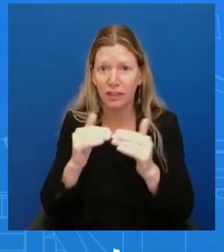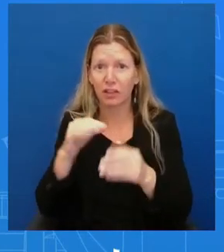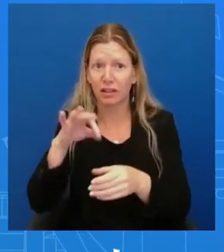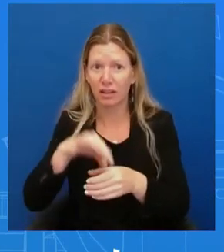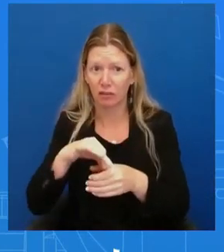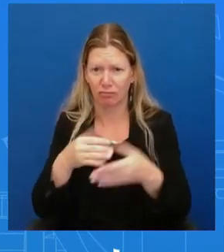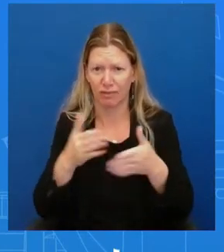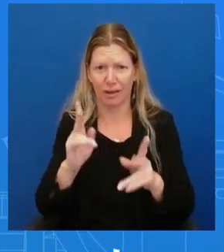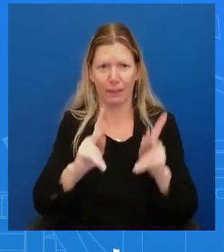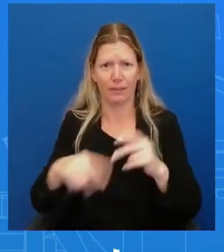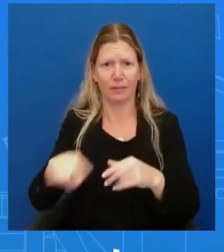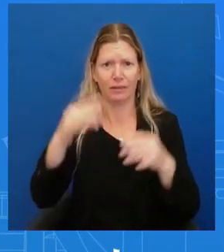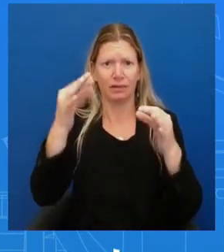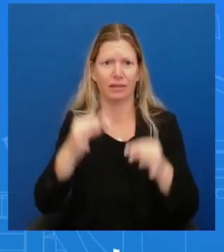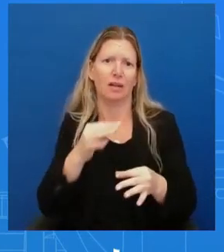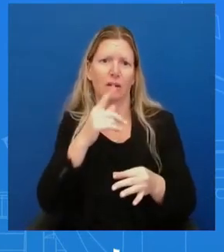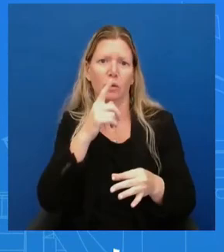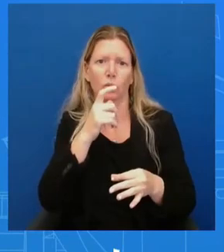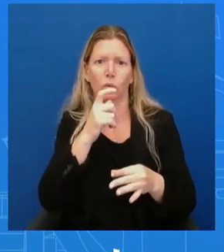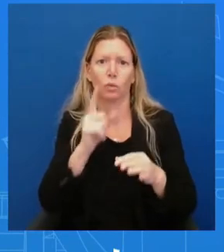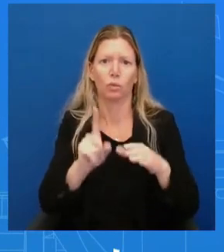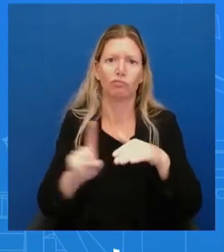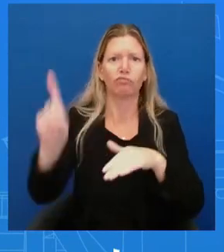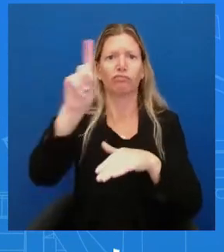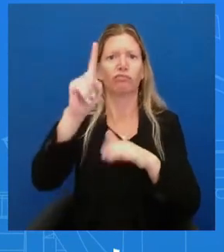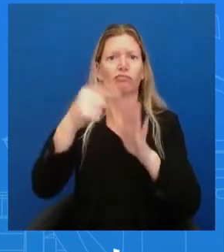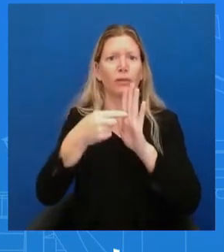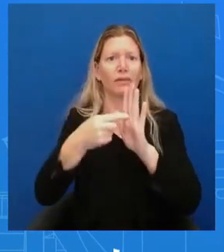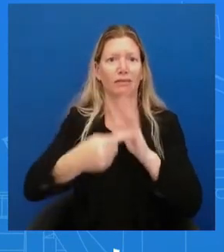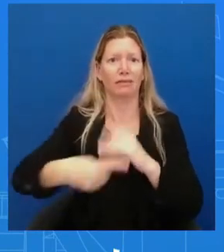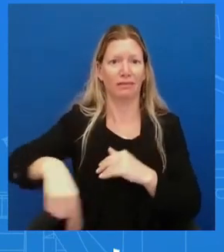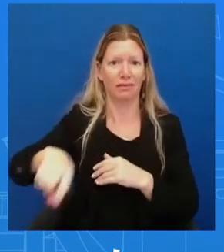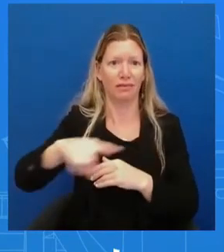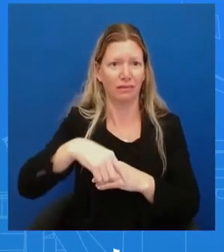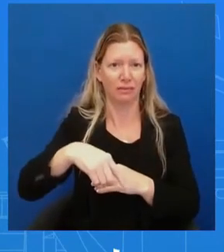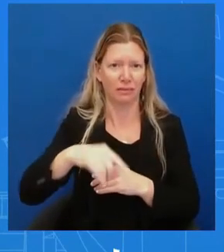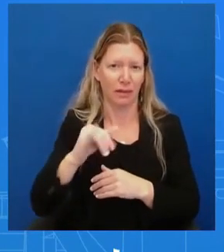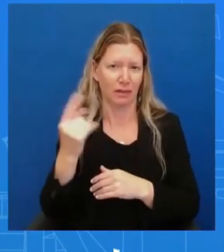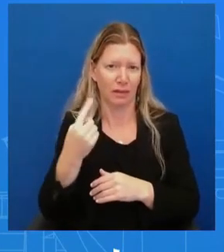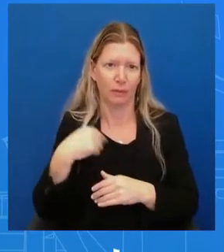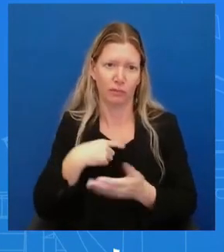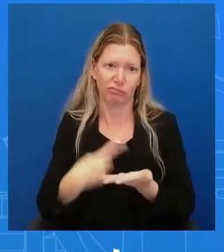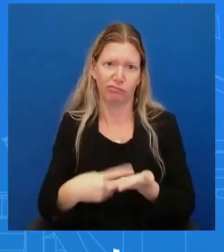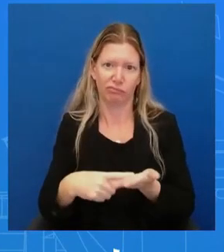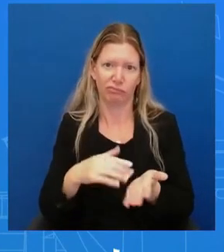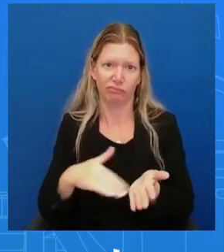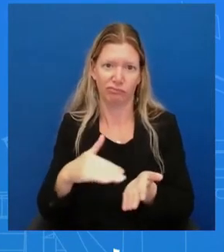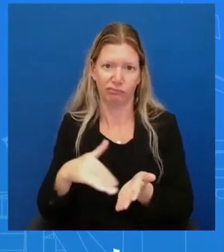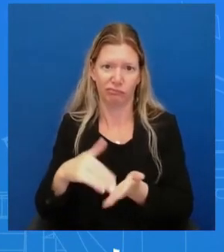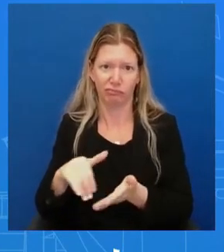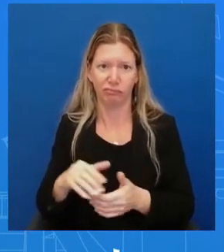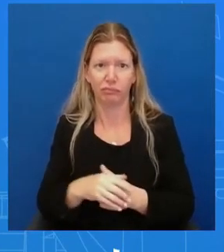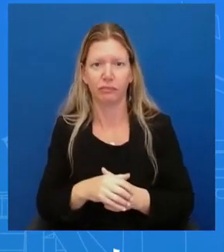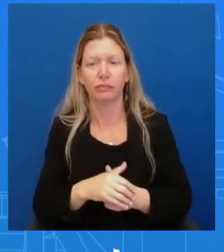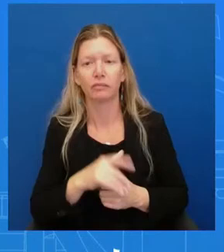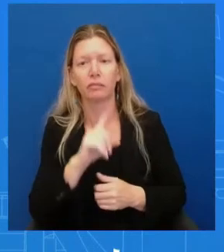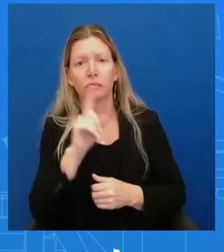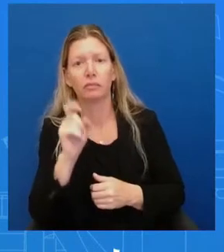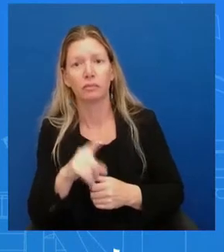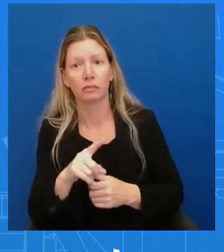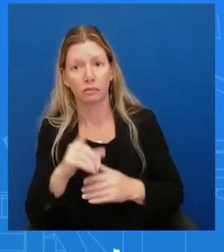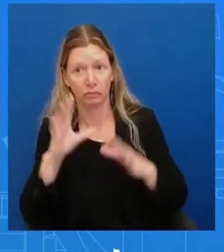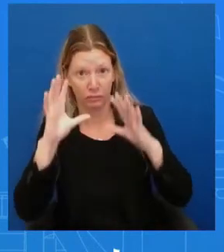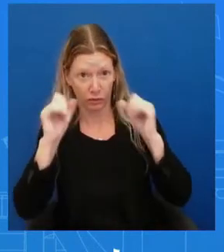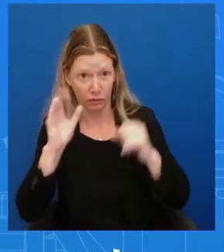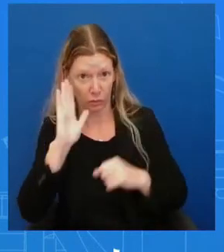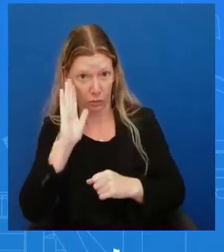said multiple times on every election. Will the president post his new Senegalese counterpart? I don't have a call to read out or anything